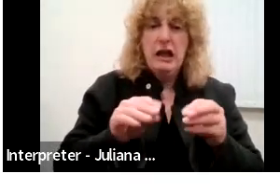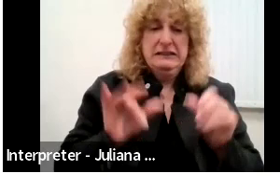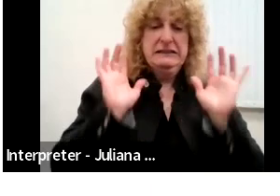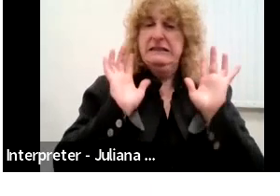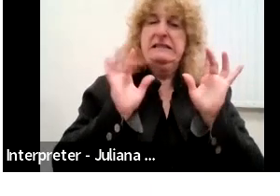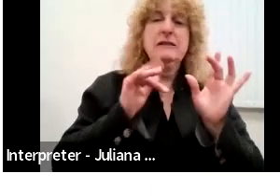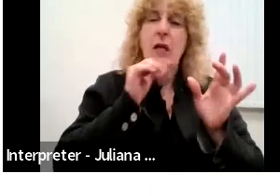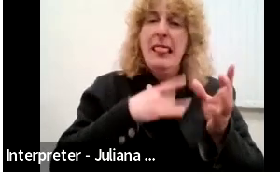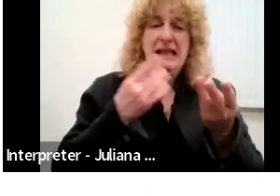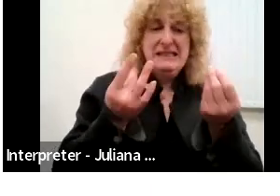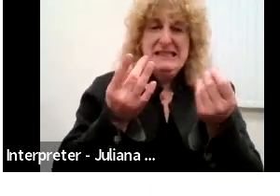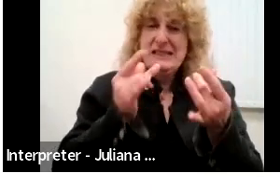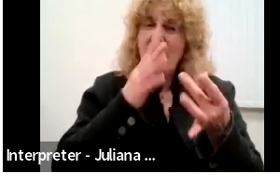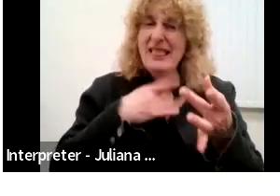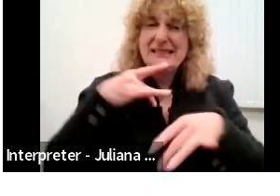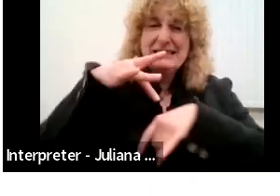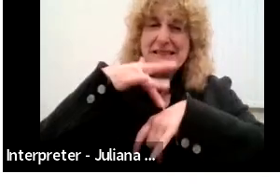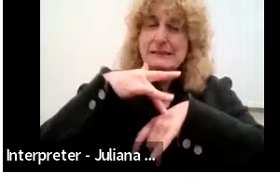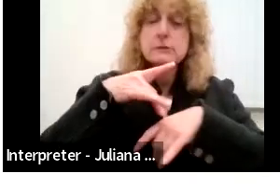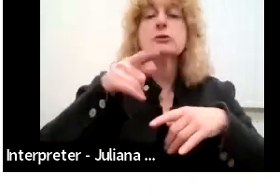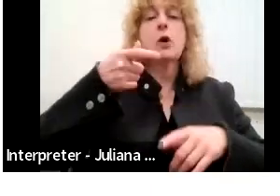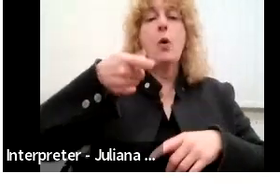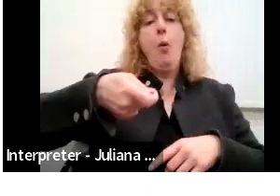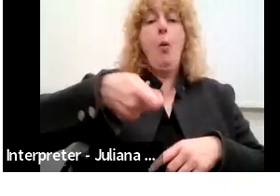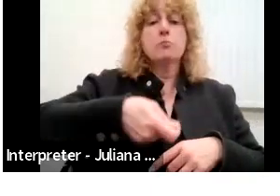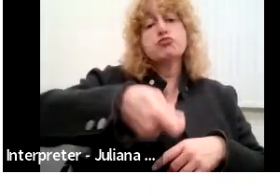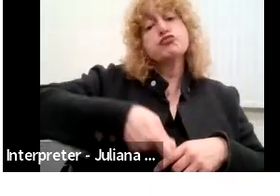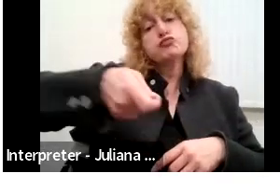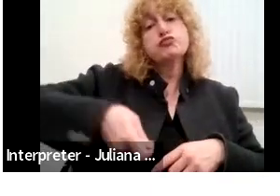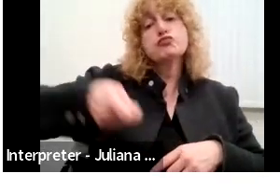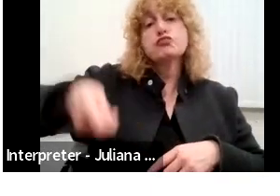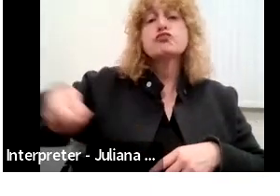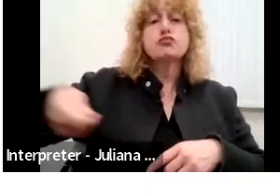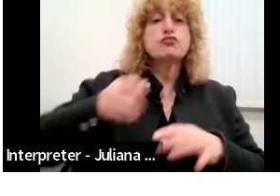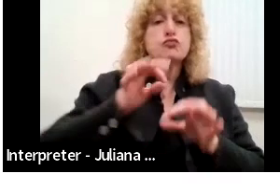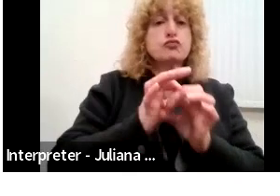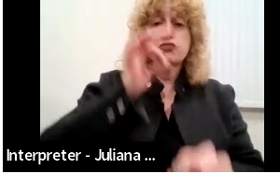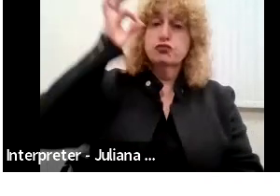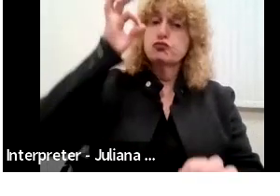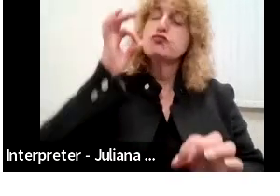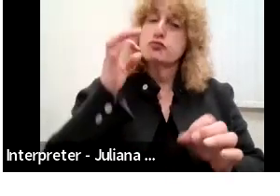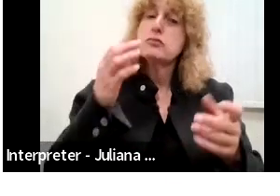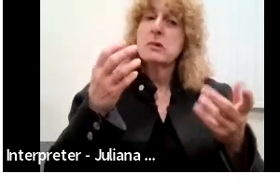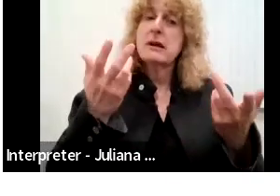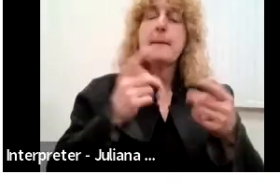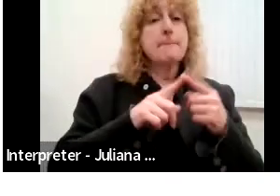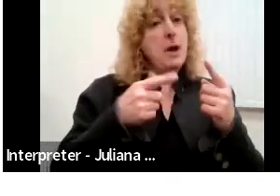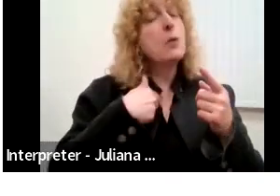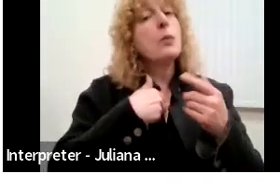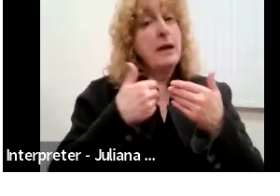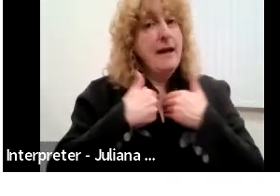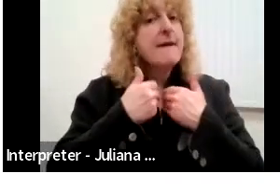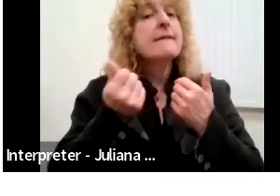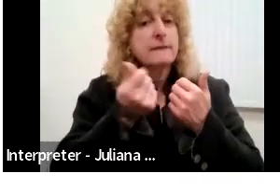and navigate the handle in the long bar of the walkie-talkie stick. But we have a couple